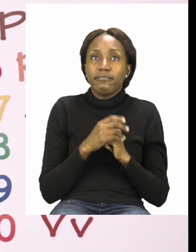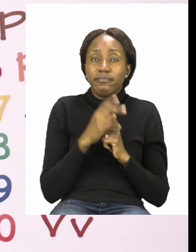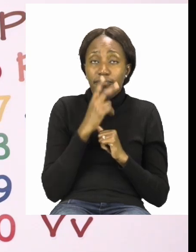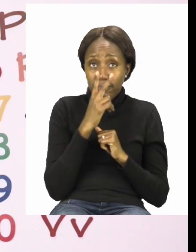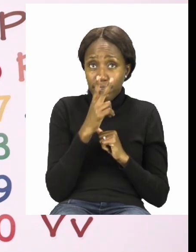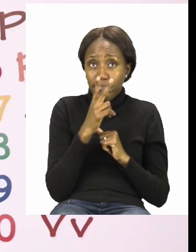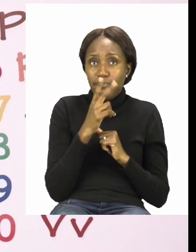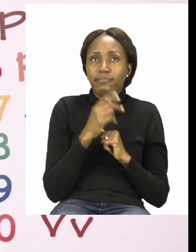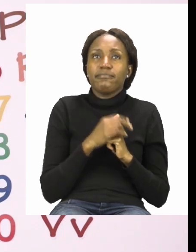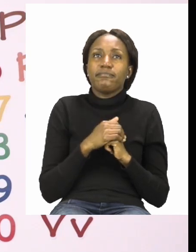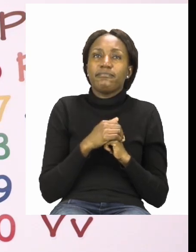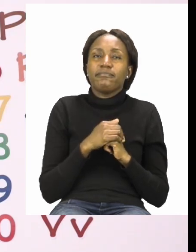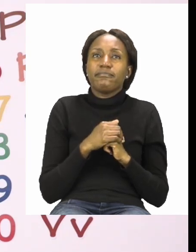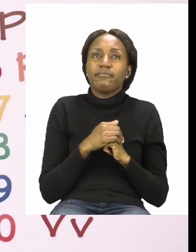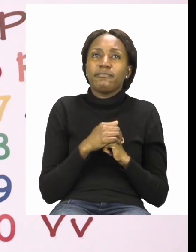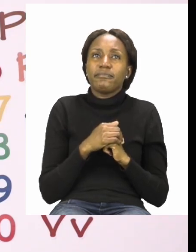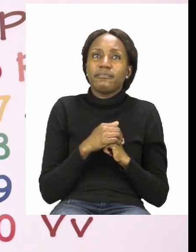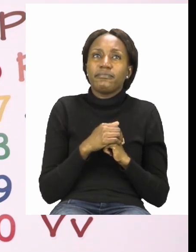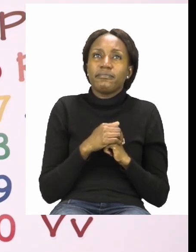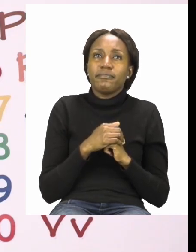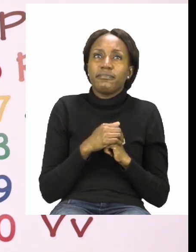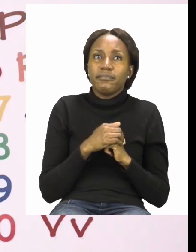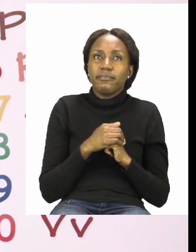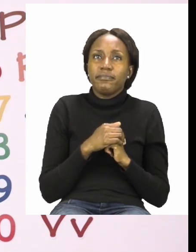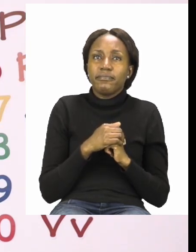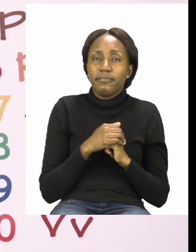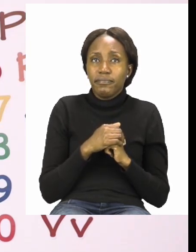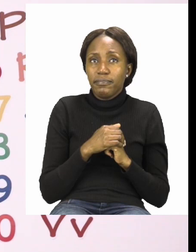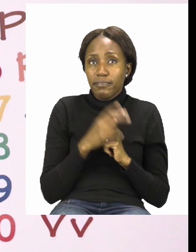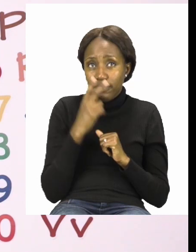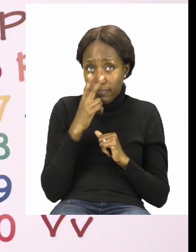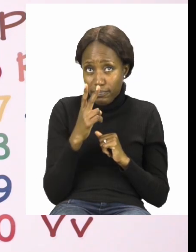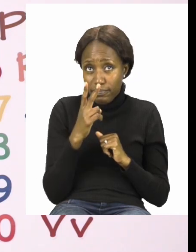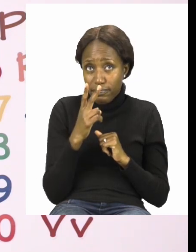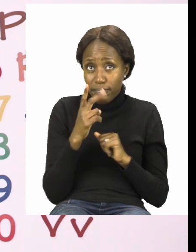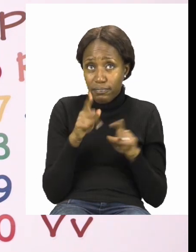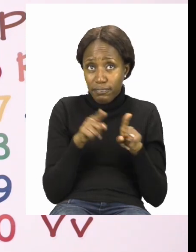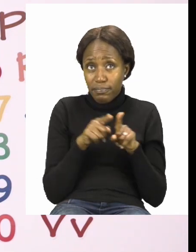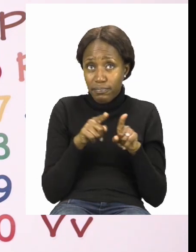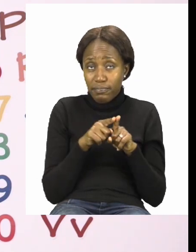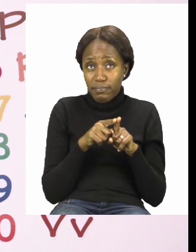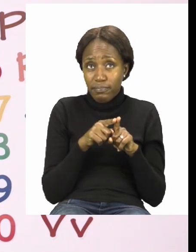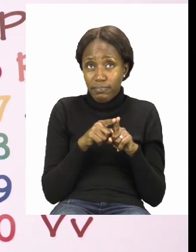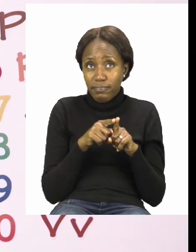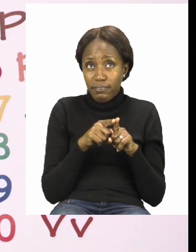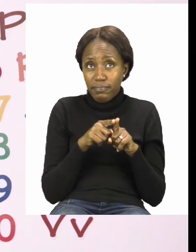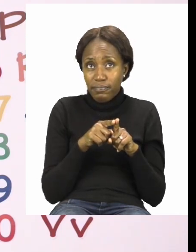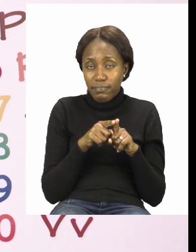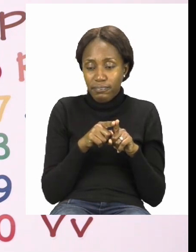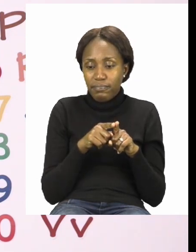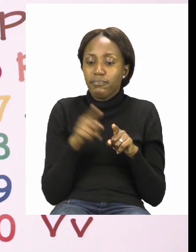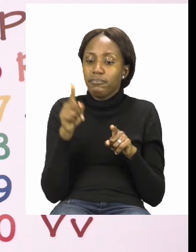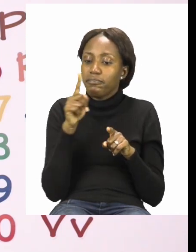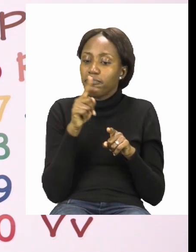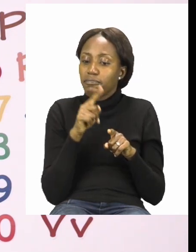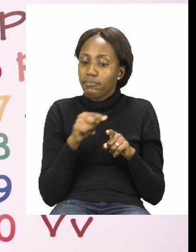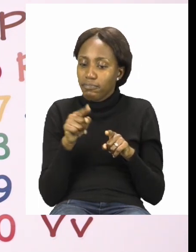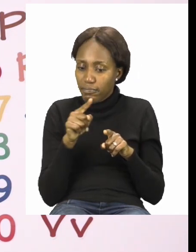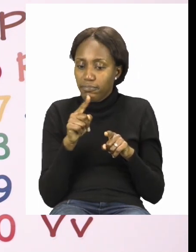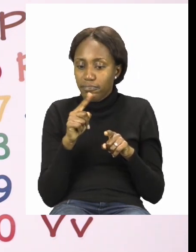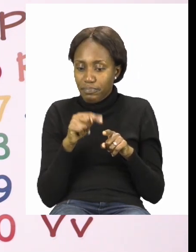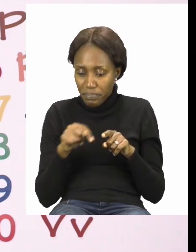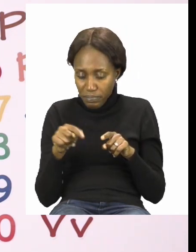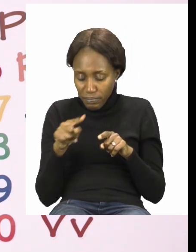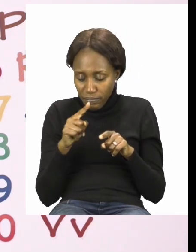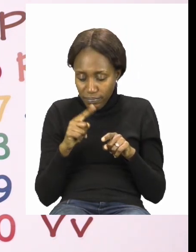to the left. Now if the arrow is pointing to the left, you know what to do already. Look for them